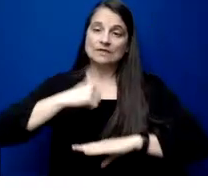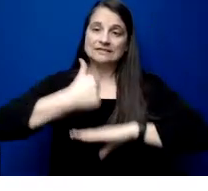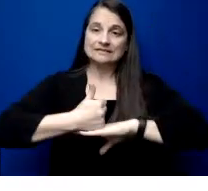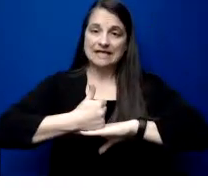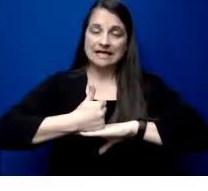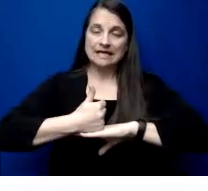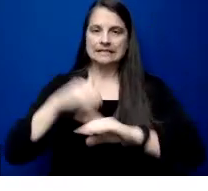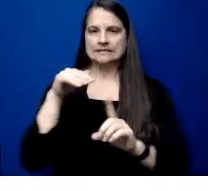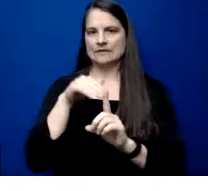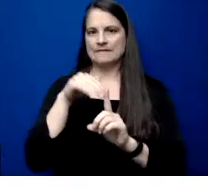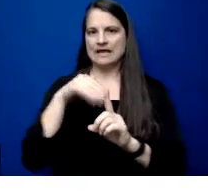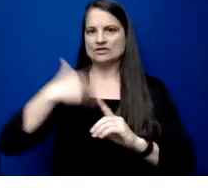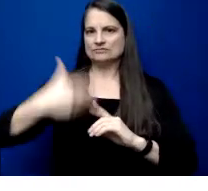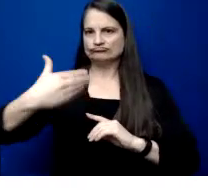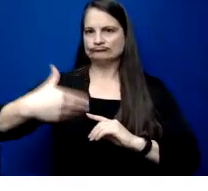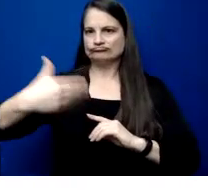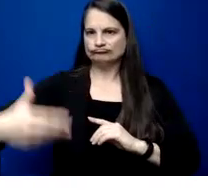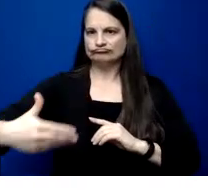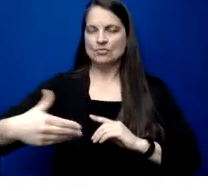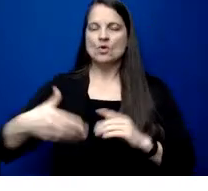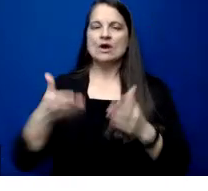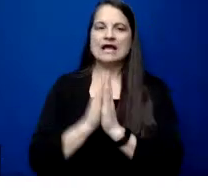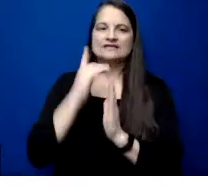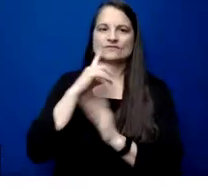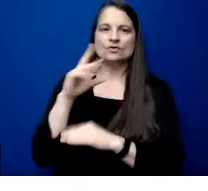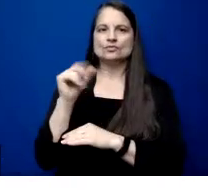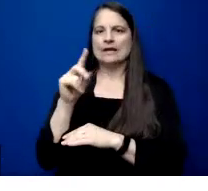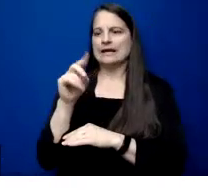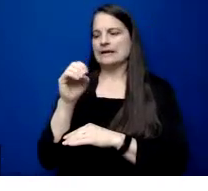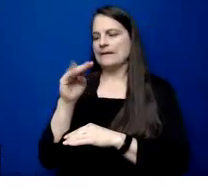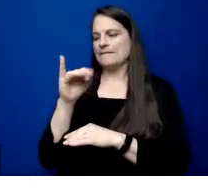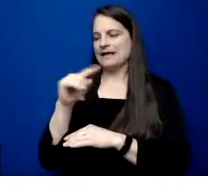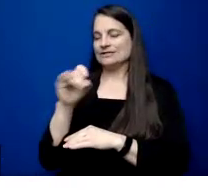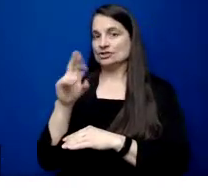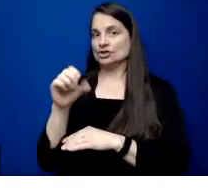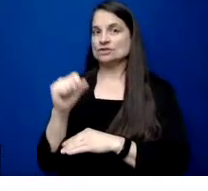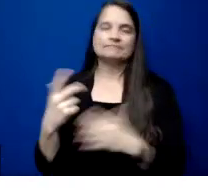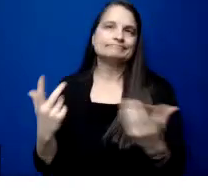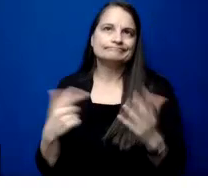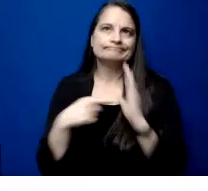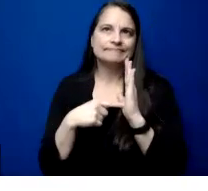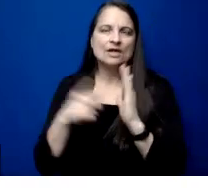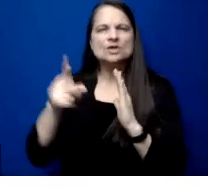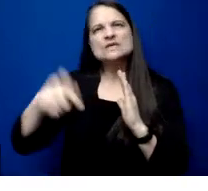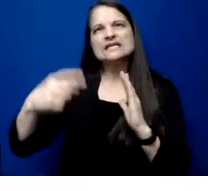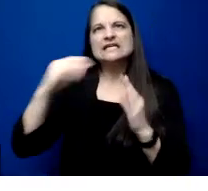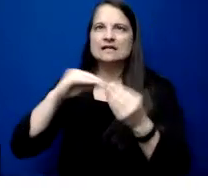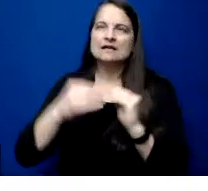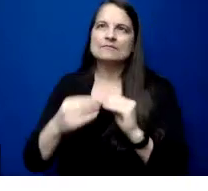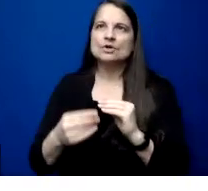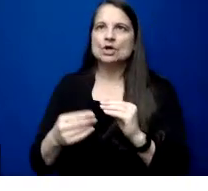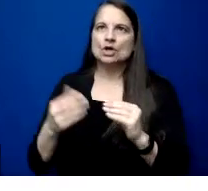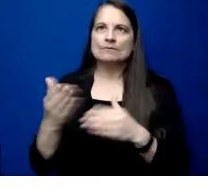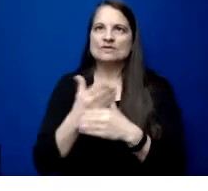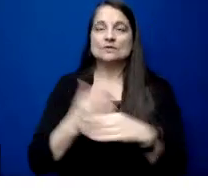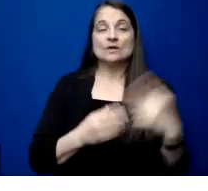periodic reminders through the game or asking for randomizers. So for example, like if you need like a number between like 1 and 10, you can